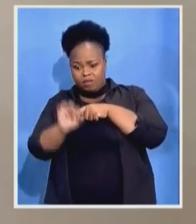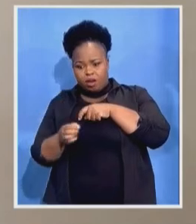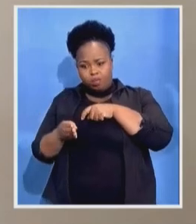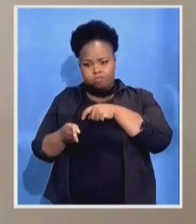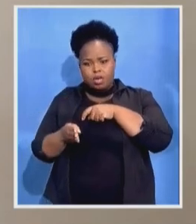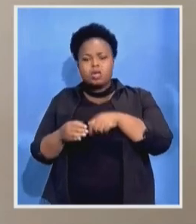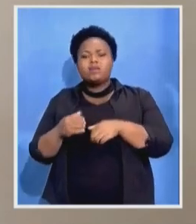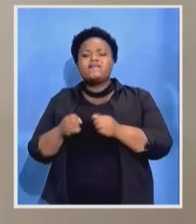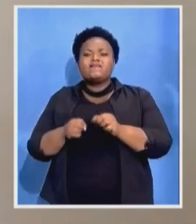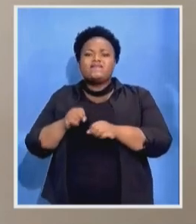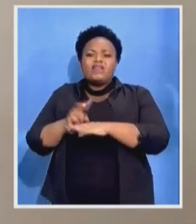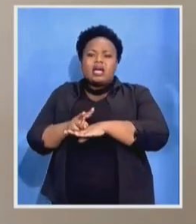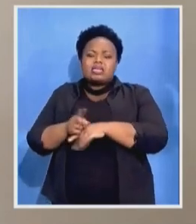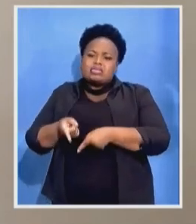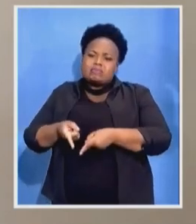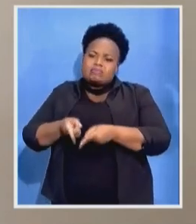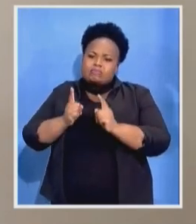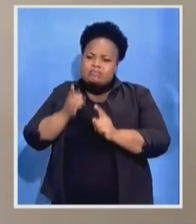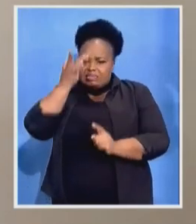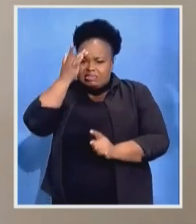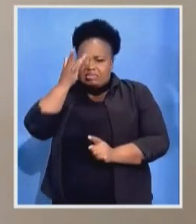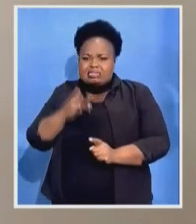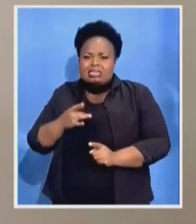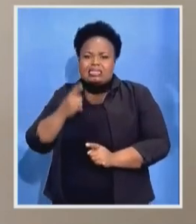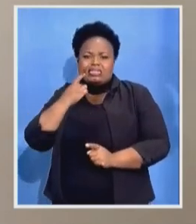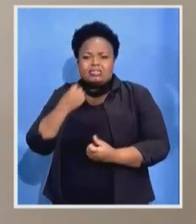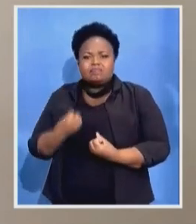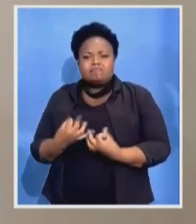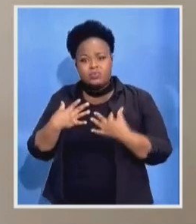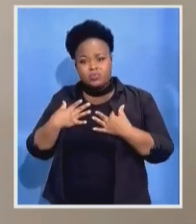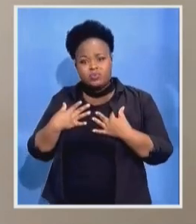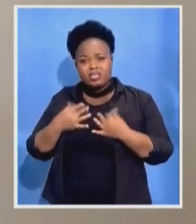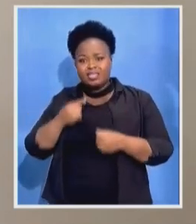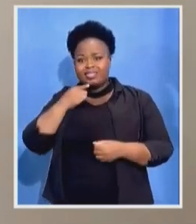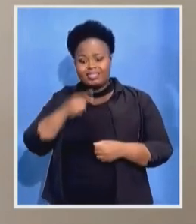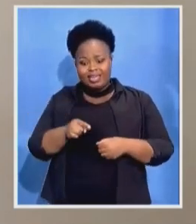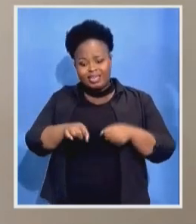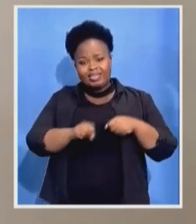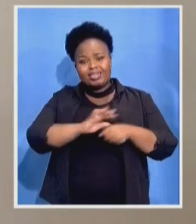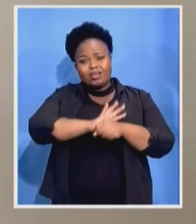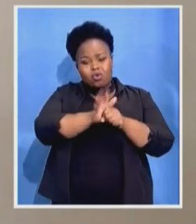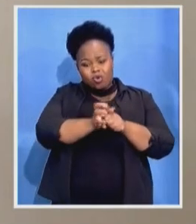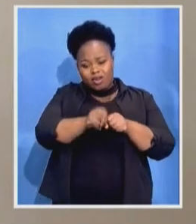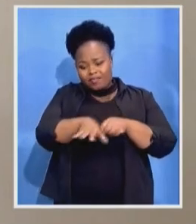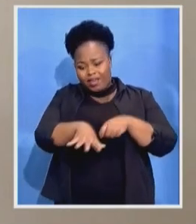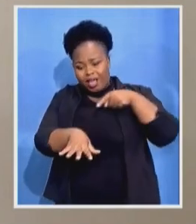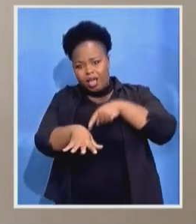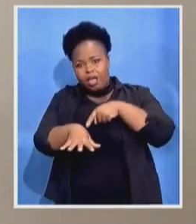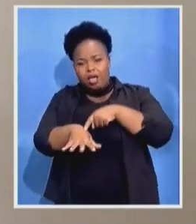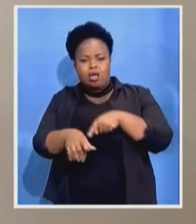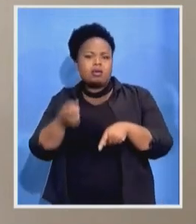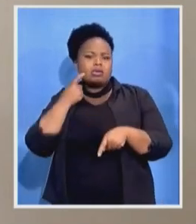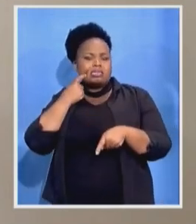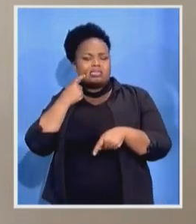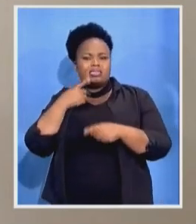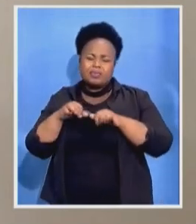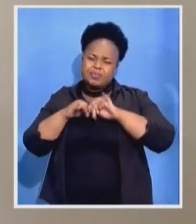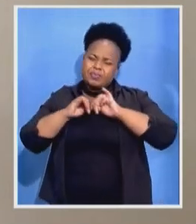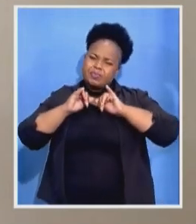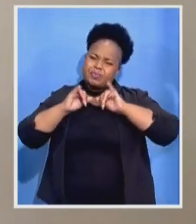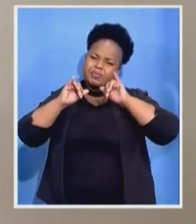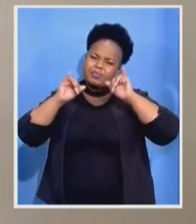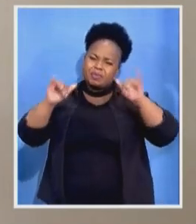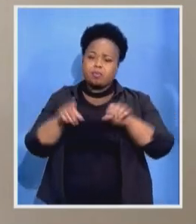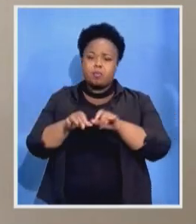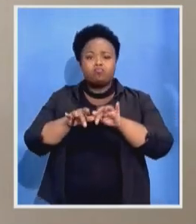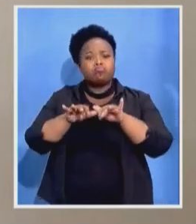was discovered that the new variant has a profound expression in the second surge of COVID-19 pandemic underway.